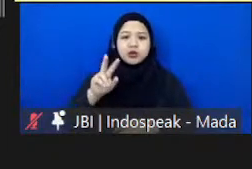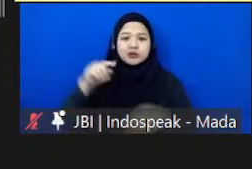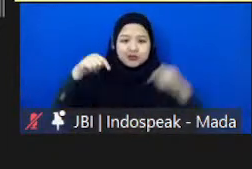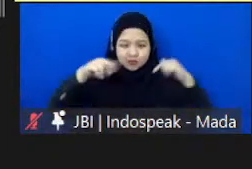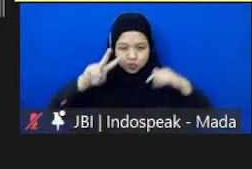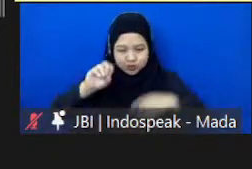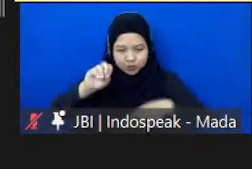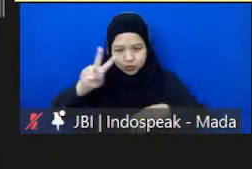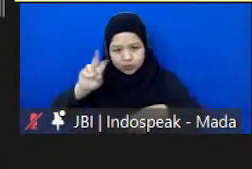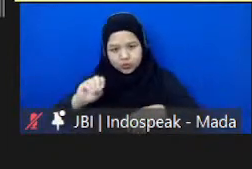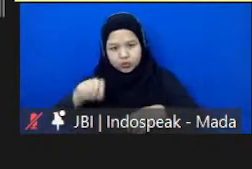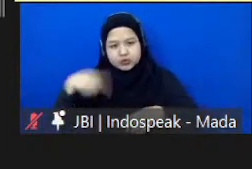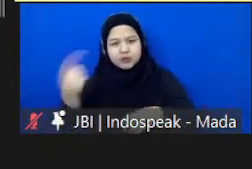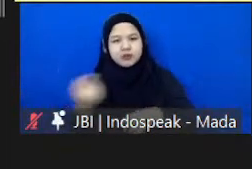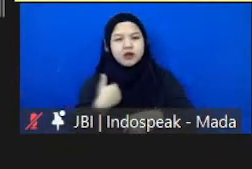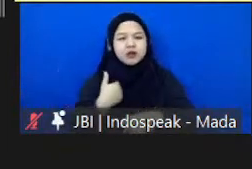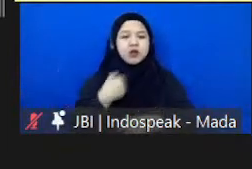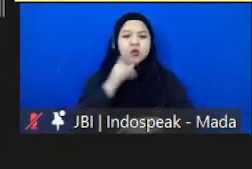around 222